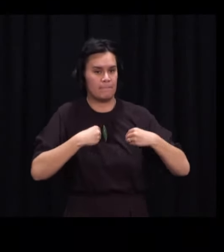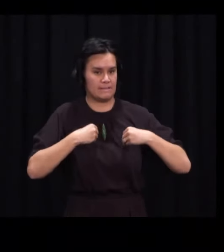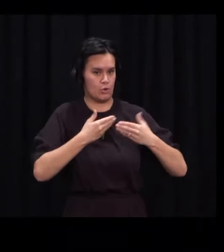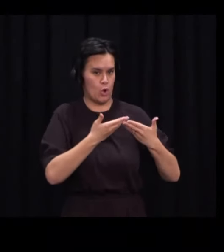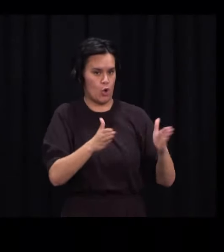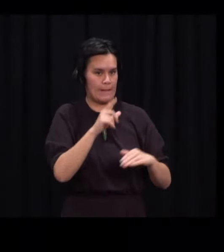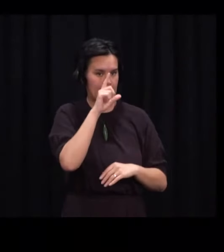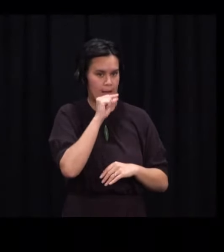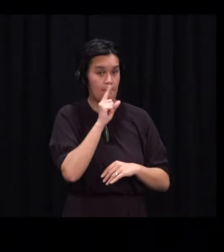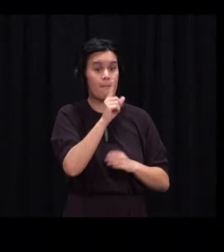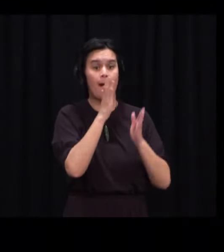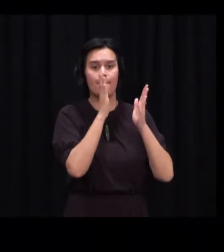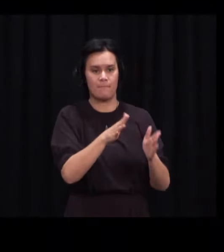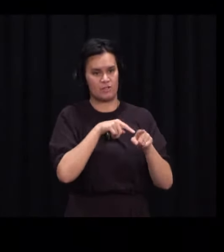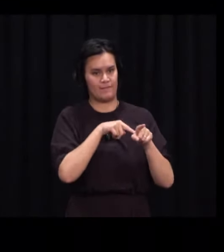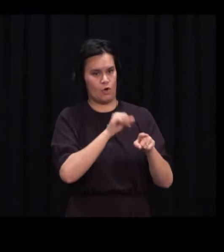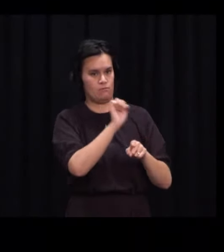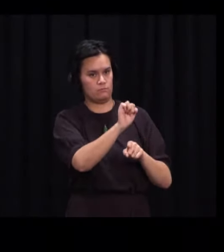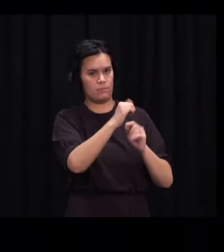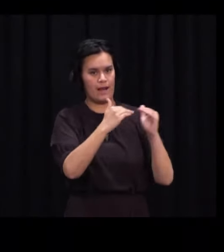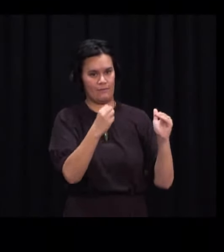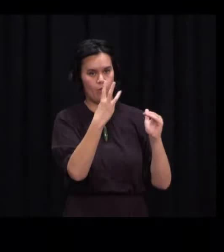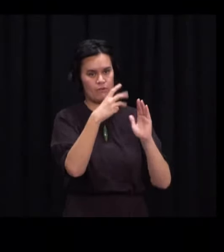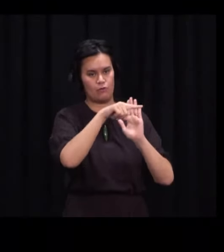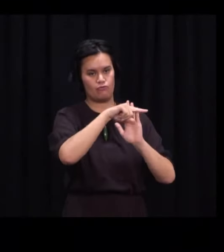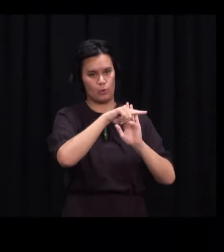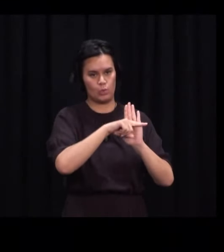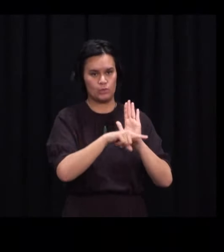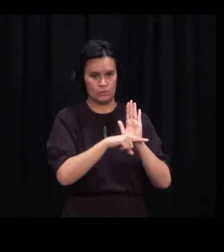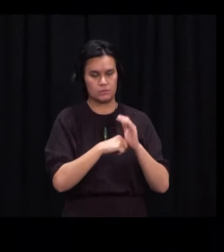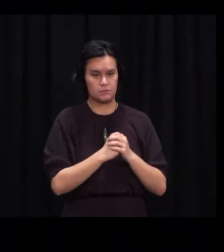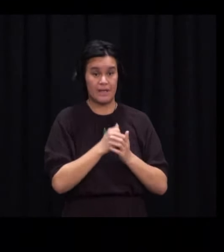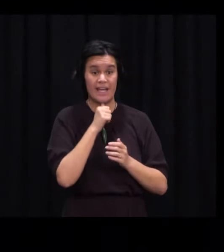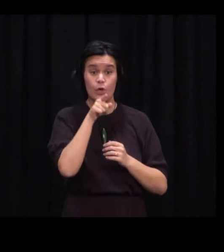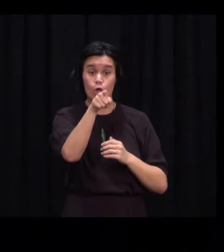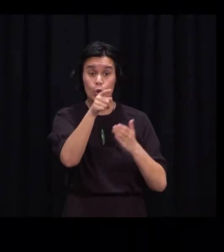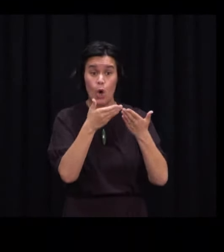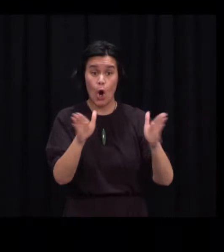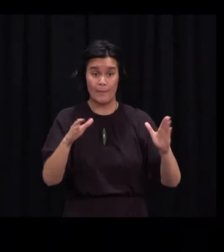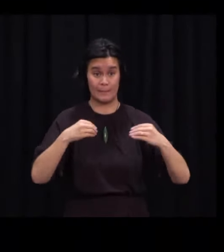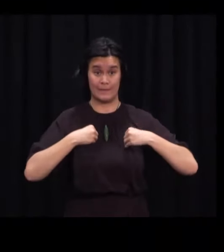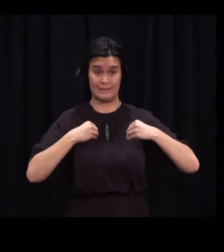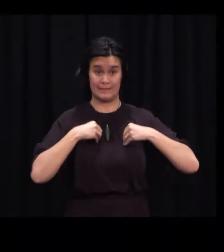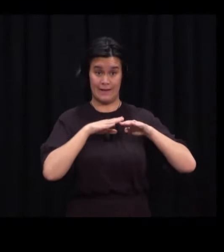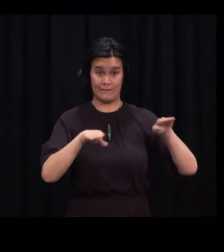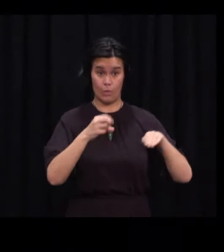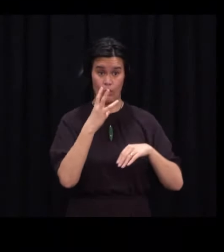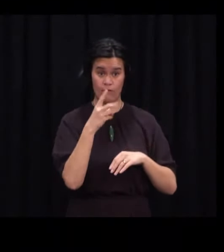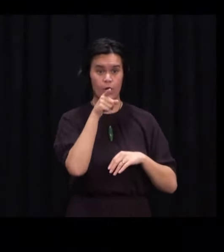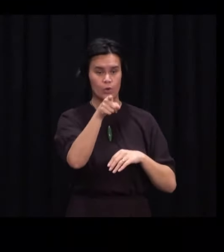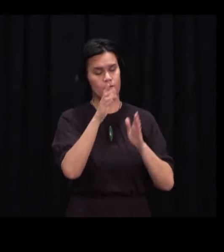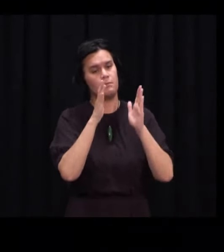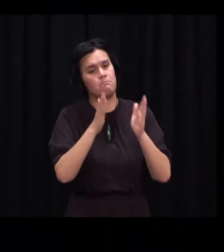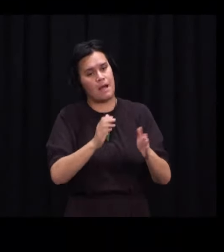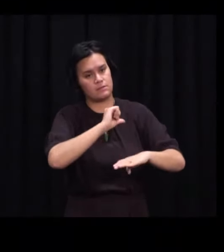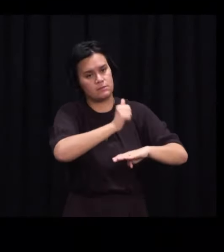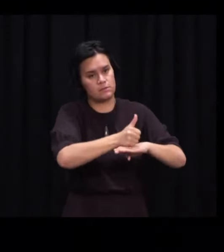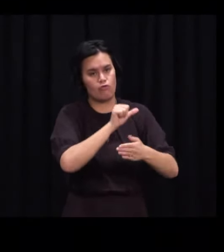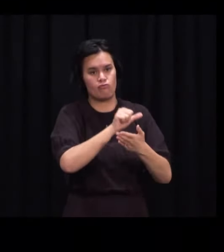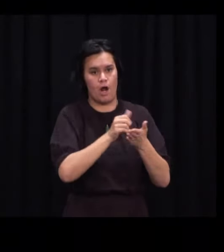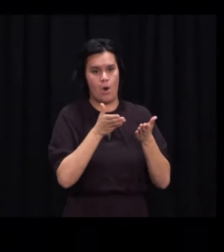strict rules. And I do ask businesses that reopen to play their part in reopening safely. Put in place all of the necessary health